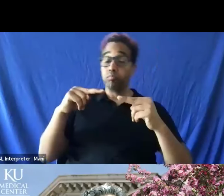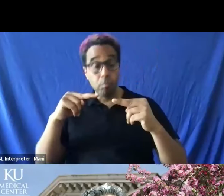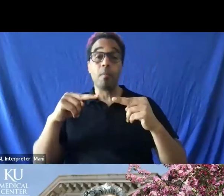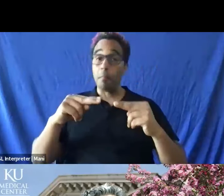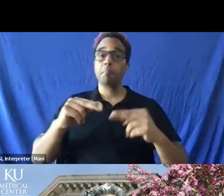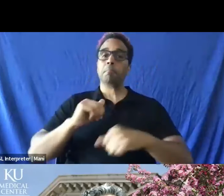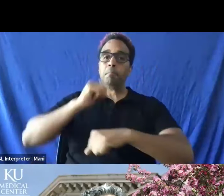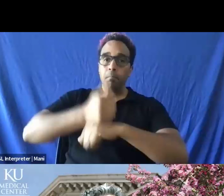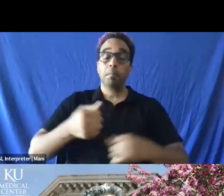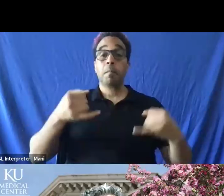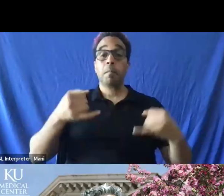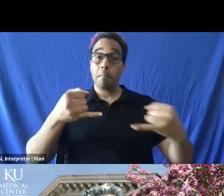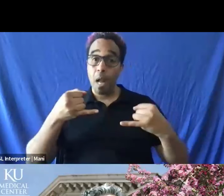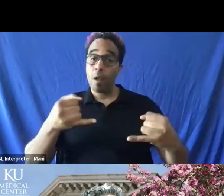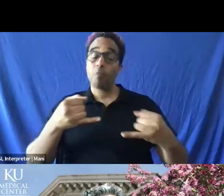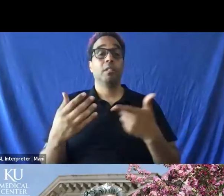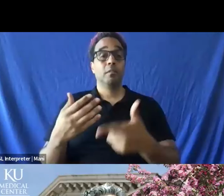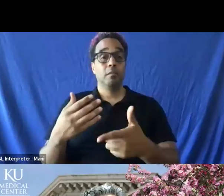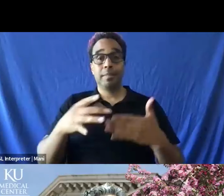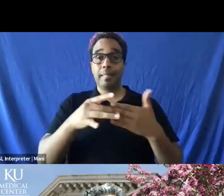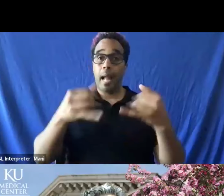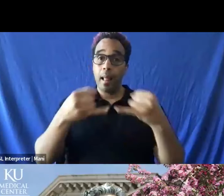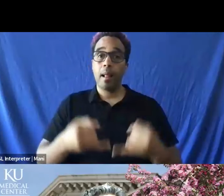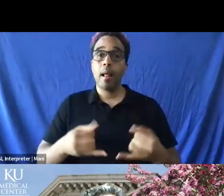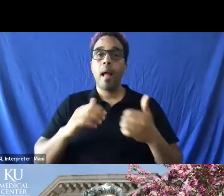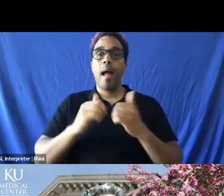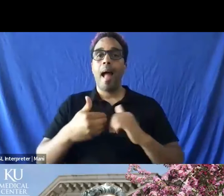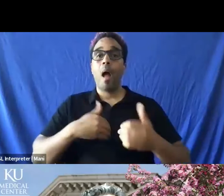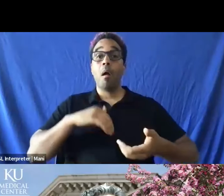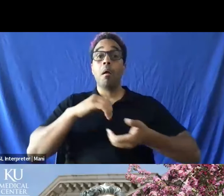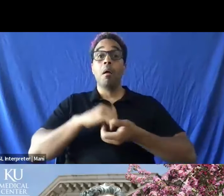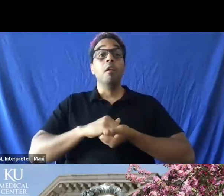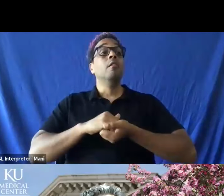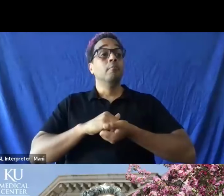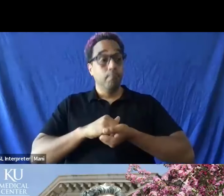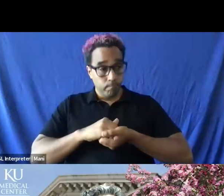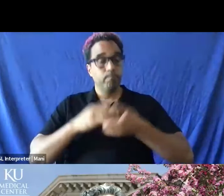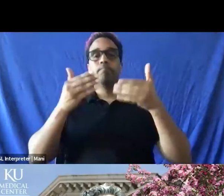and guidelines as to how you all want to go about this relationship together.